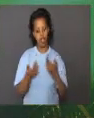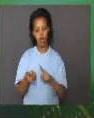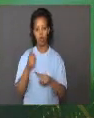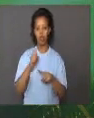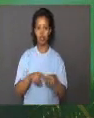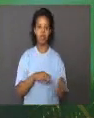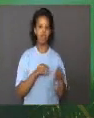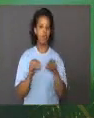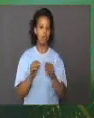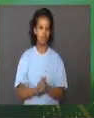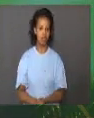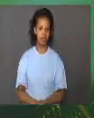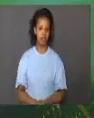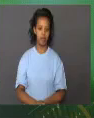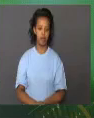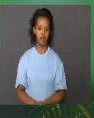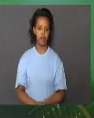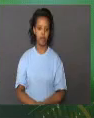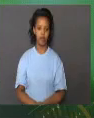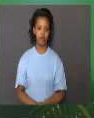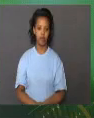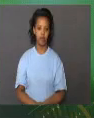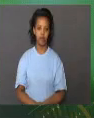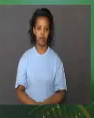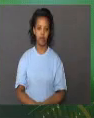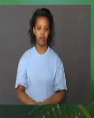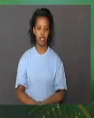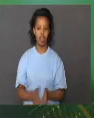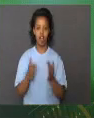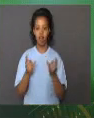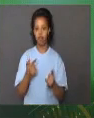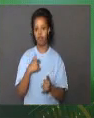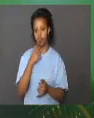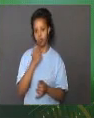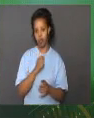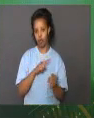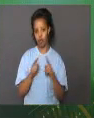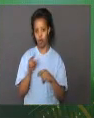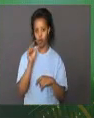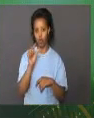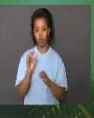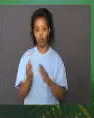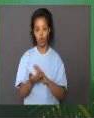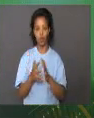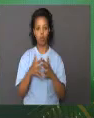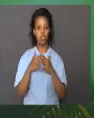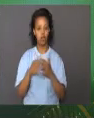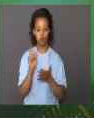Welcome back, students. I bet you were able to name a few